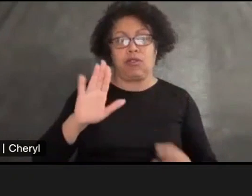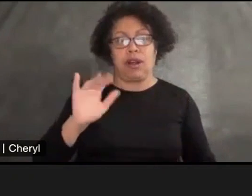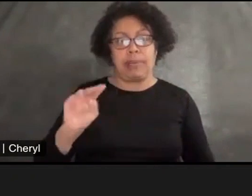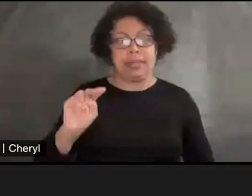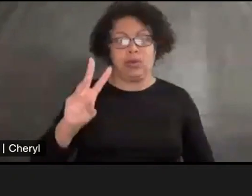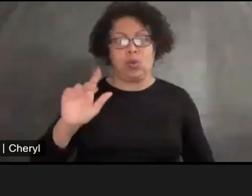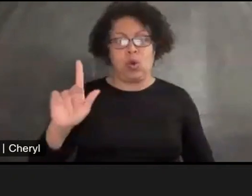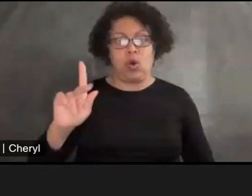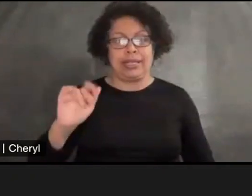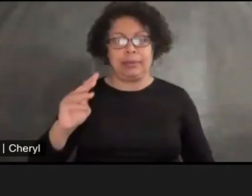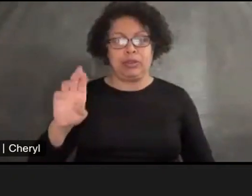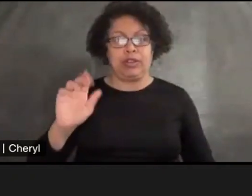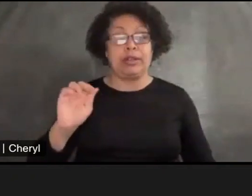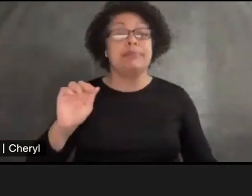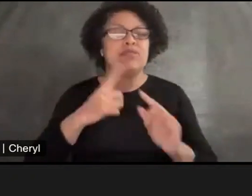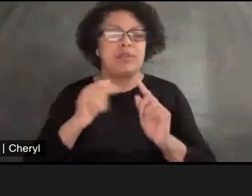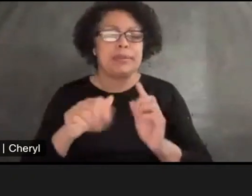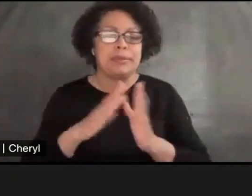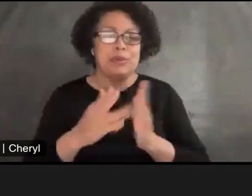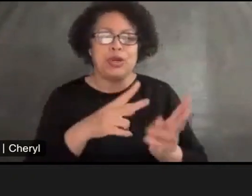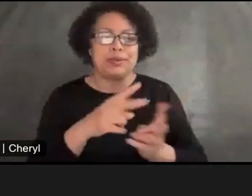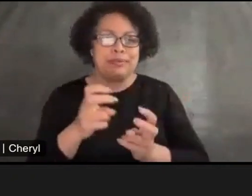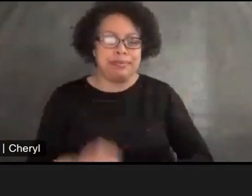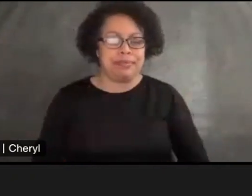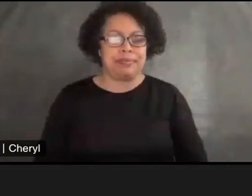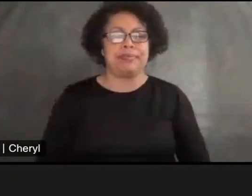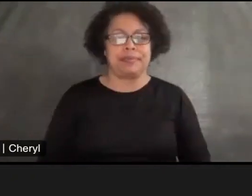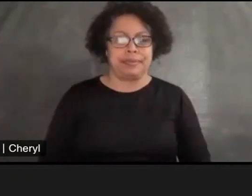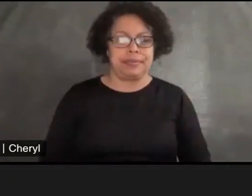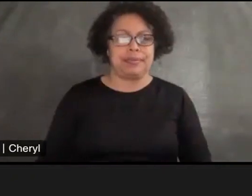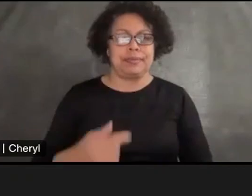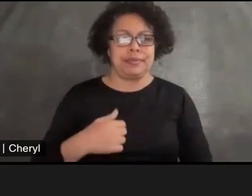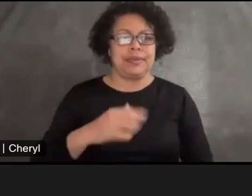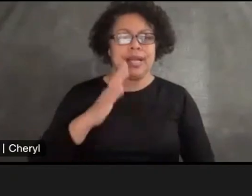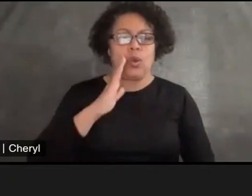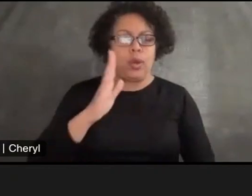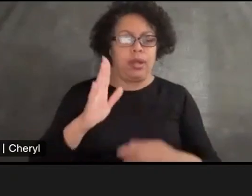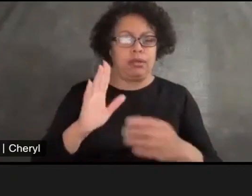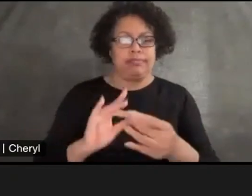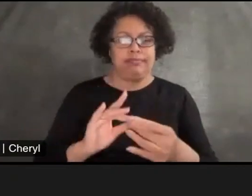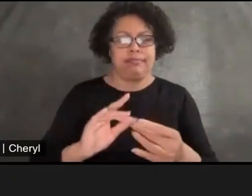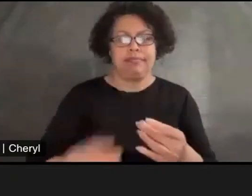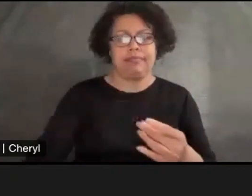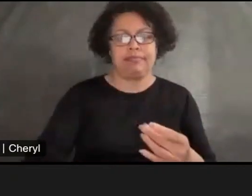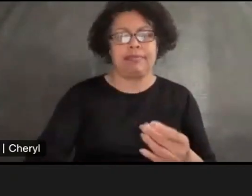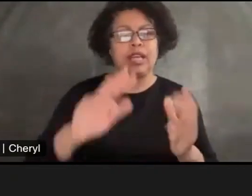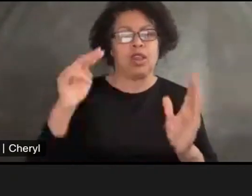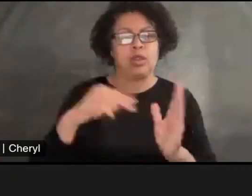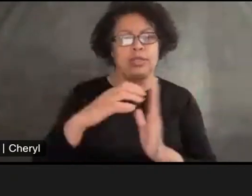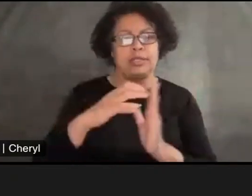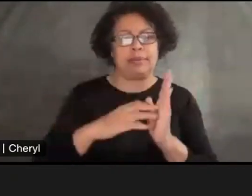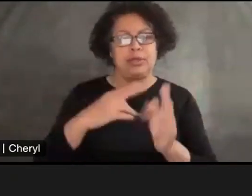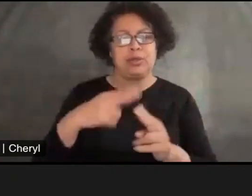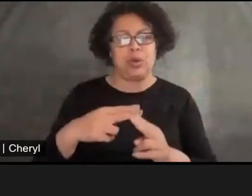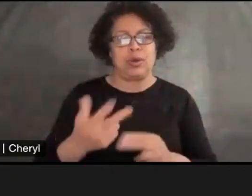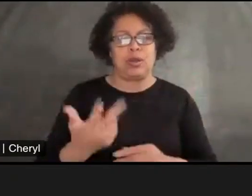So it's this book. And I will be referring to the chapter called The Three